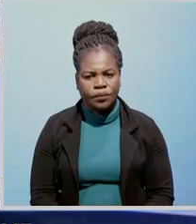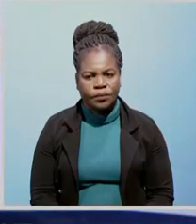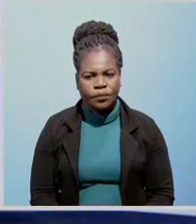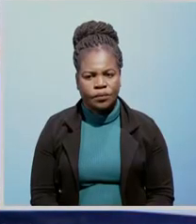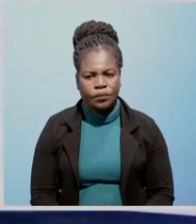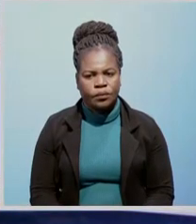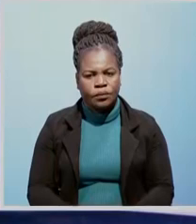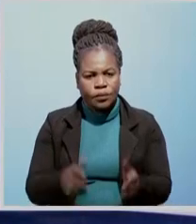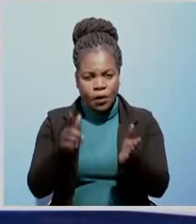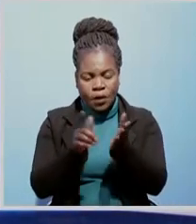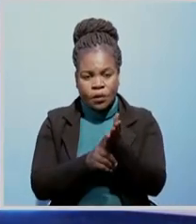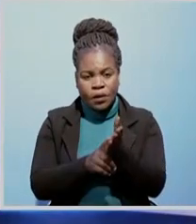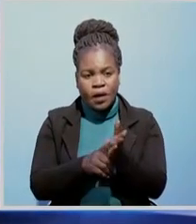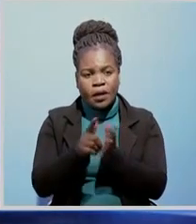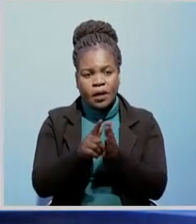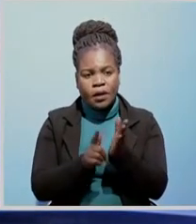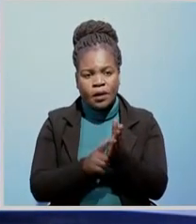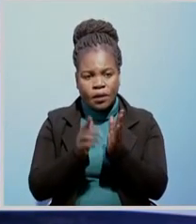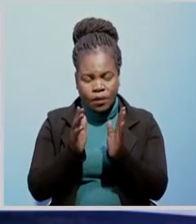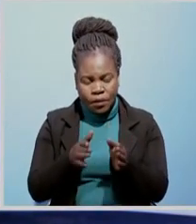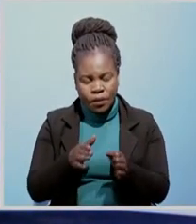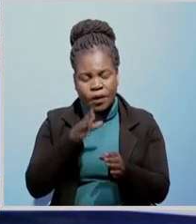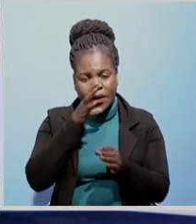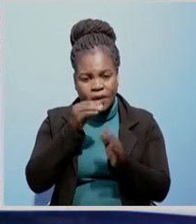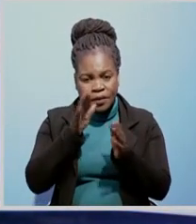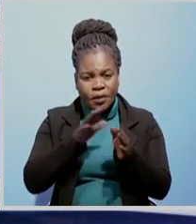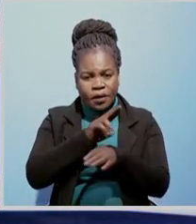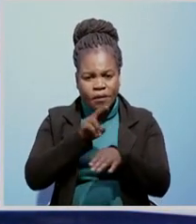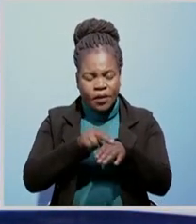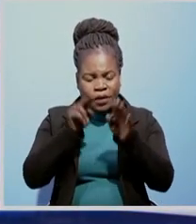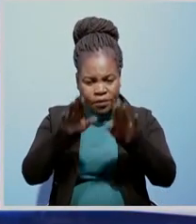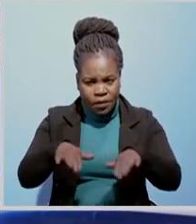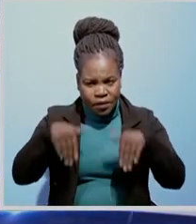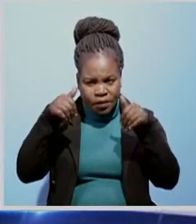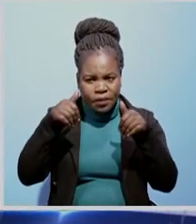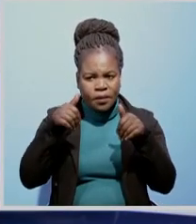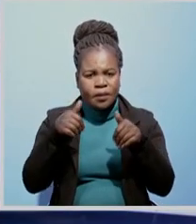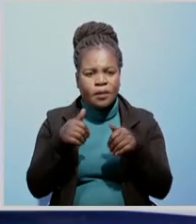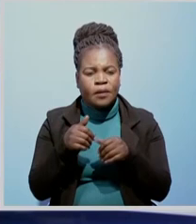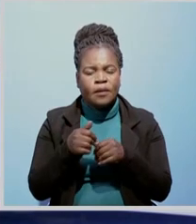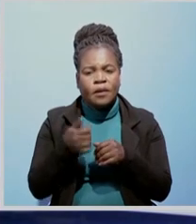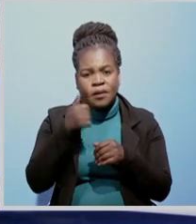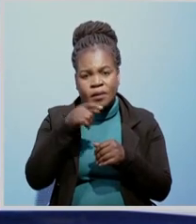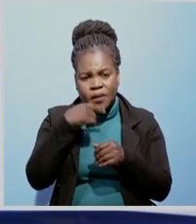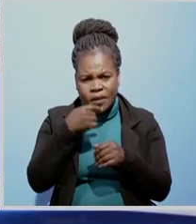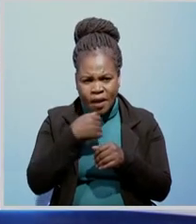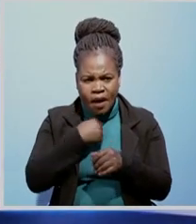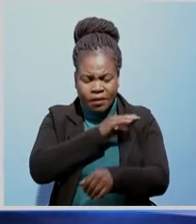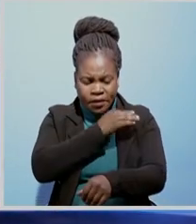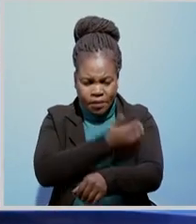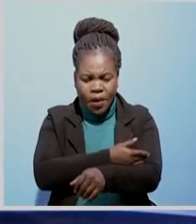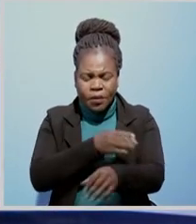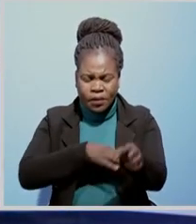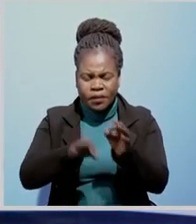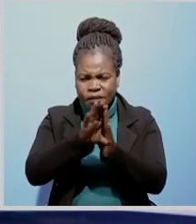LUSAKA Lawyer HOBDAY KABWE has backed Speaker of the National Assembly, Patrick Matibini, on his sentiments that he has powers to interpret the Constitution